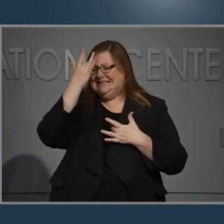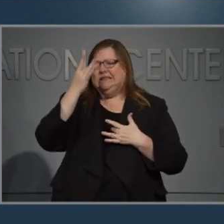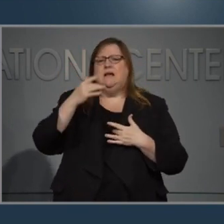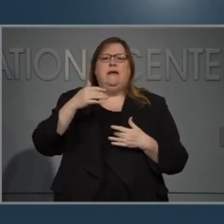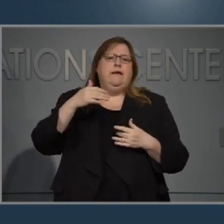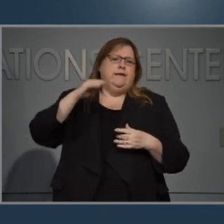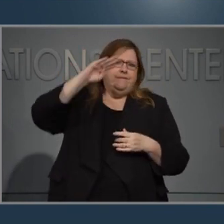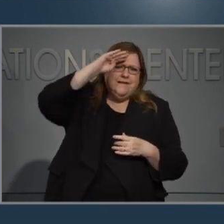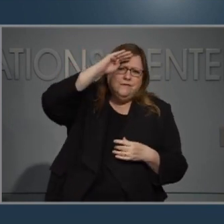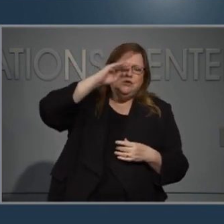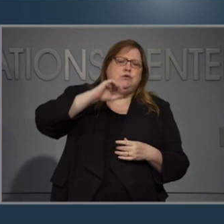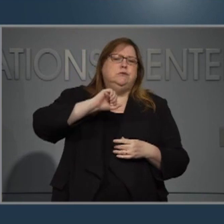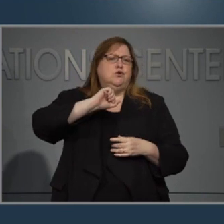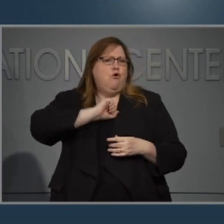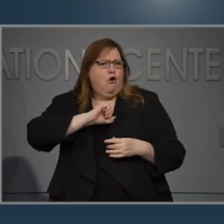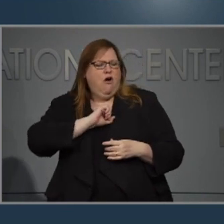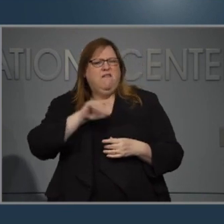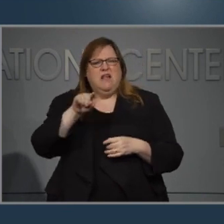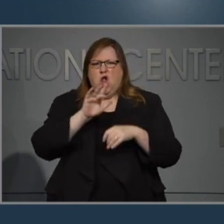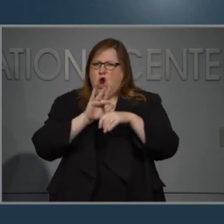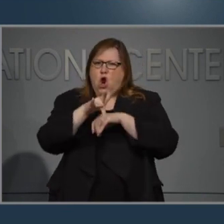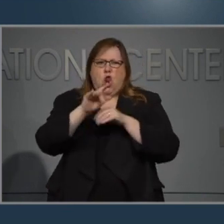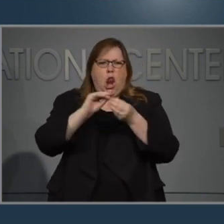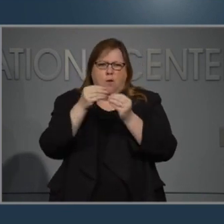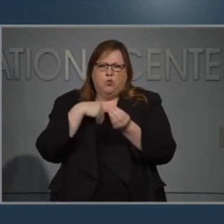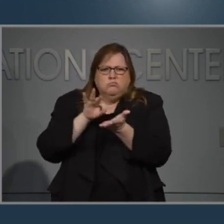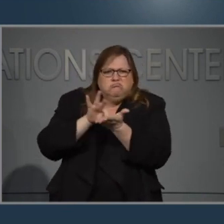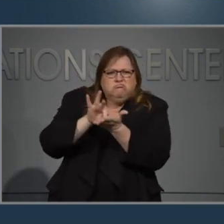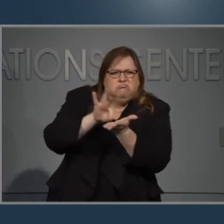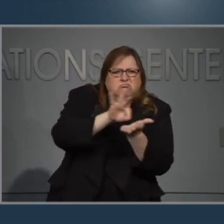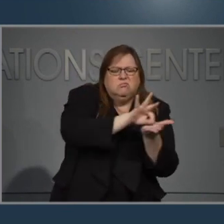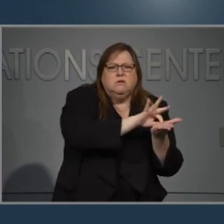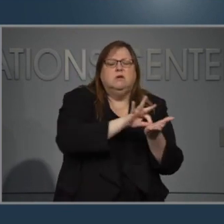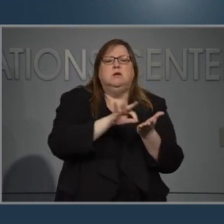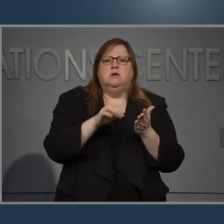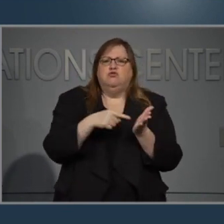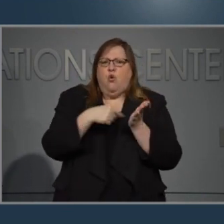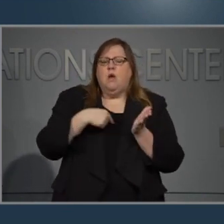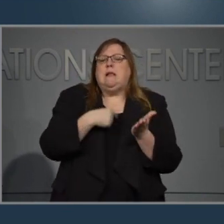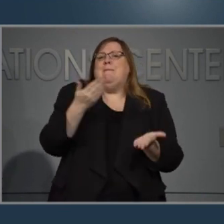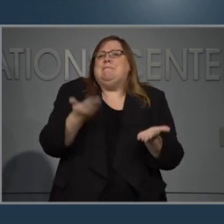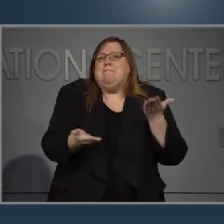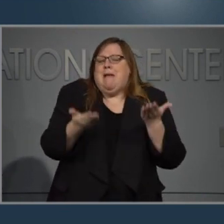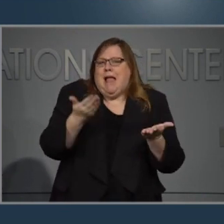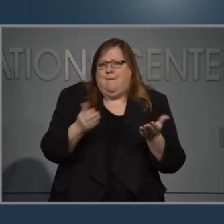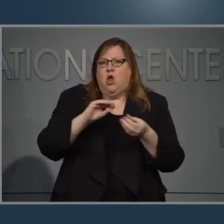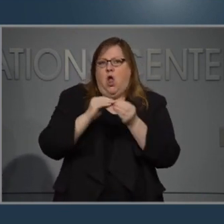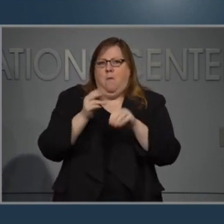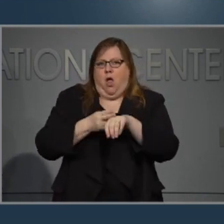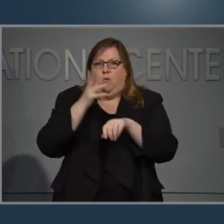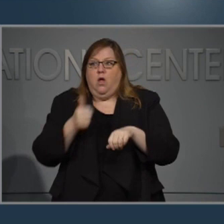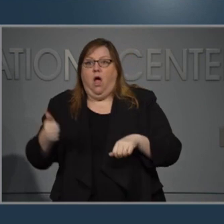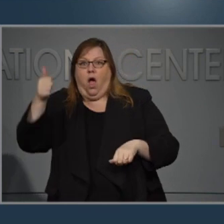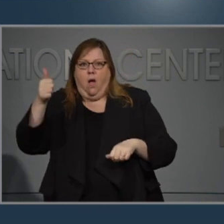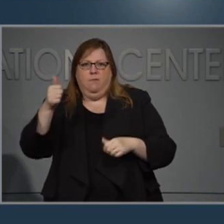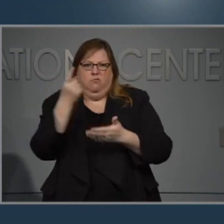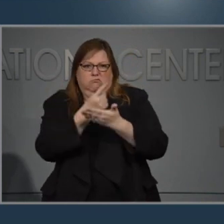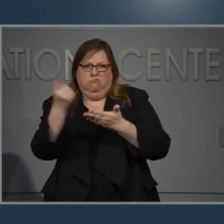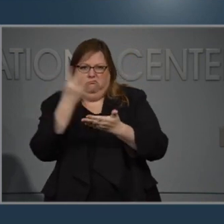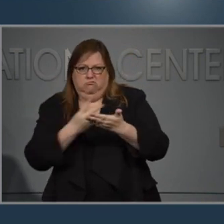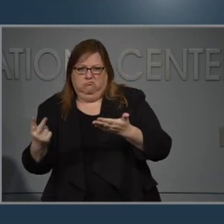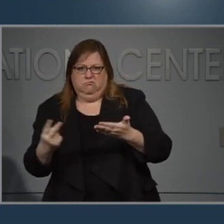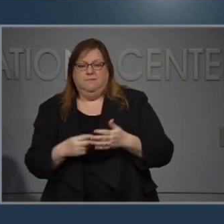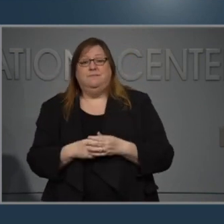have, and it's our earliest detection mechanism. Taking a look at this trend, you can see that yellow line continues